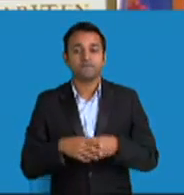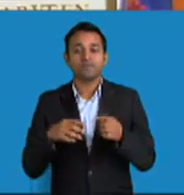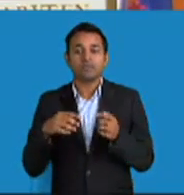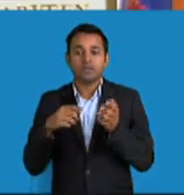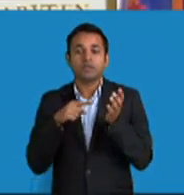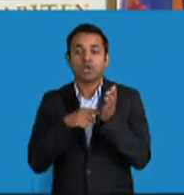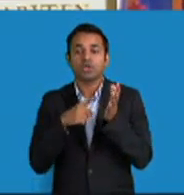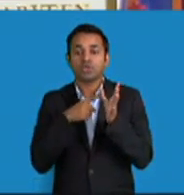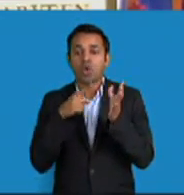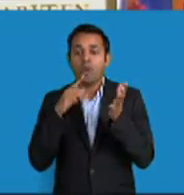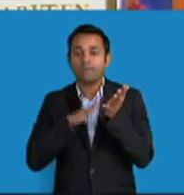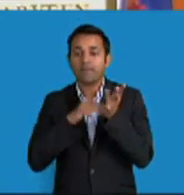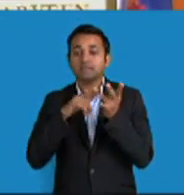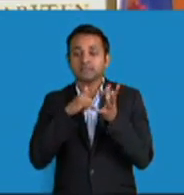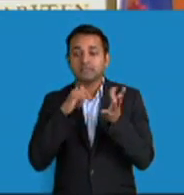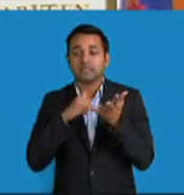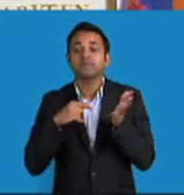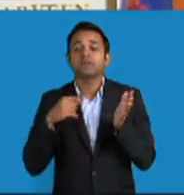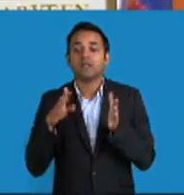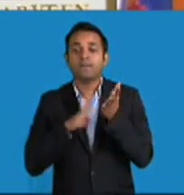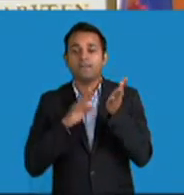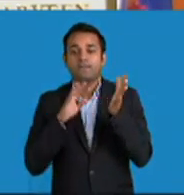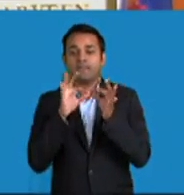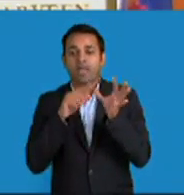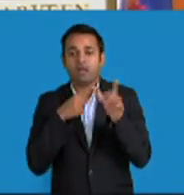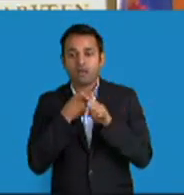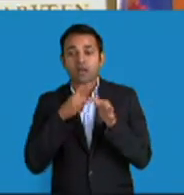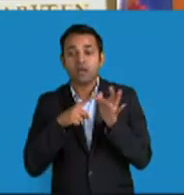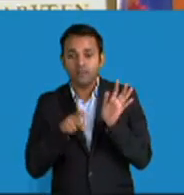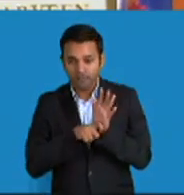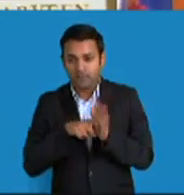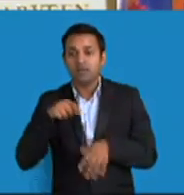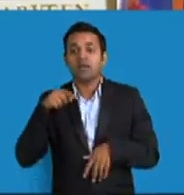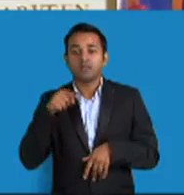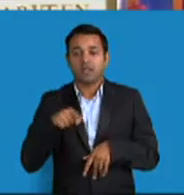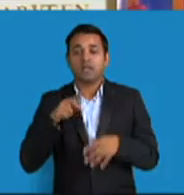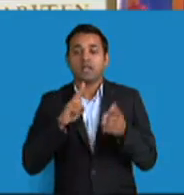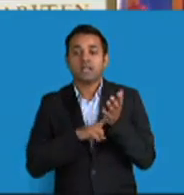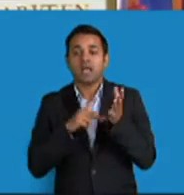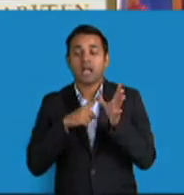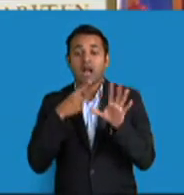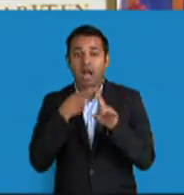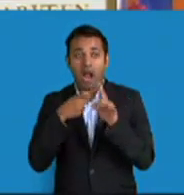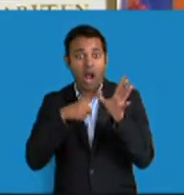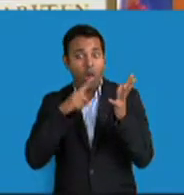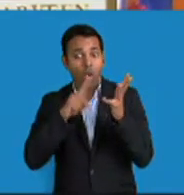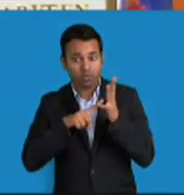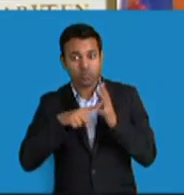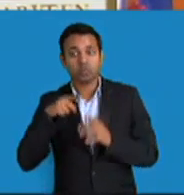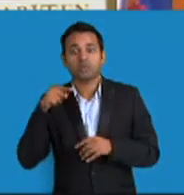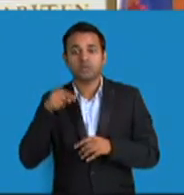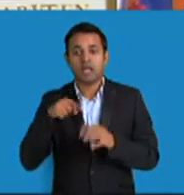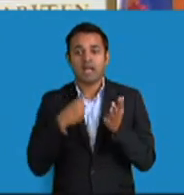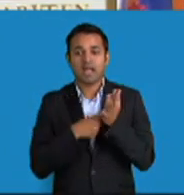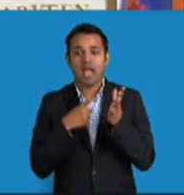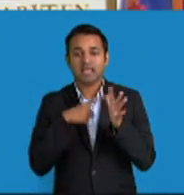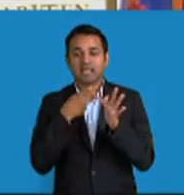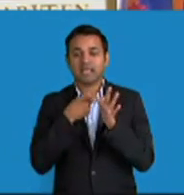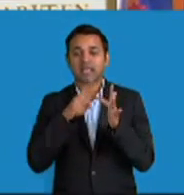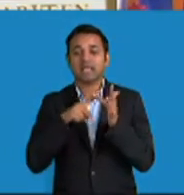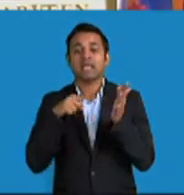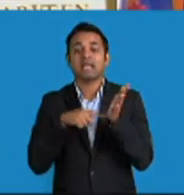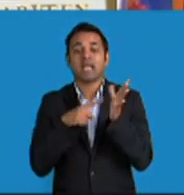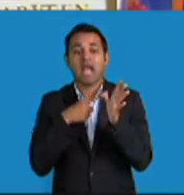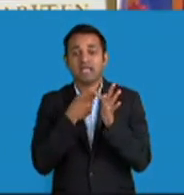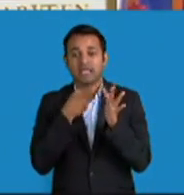the interior, Madam Speaker. And we had Nakawandra High School, again, in Rekiriki, 100% pass rate, Madam Speaker.